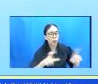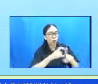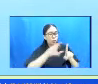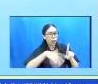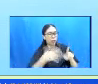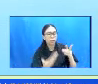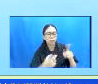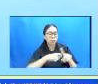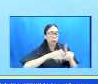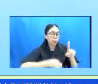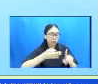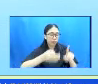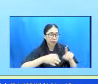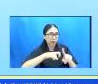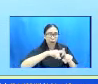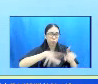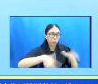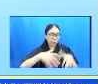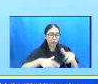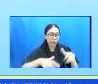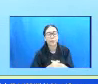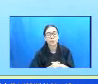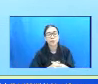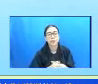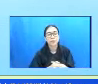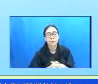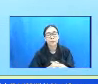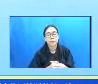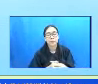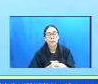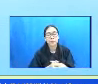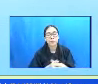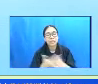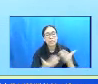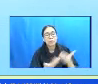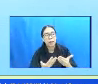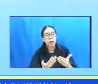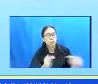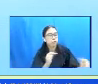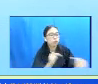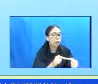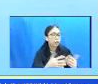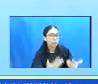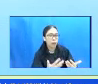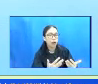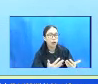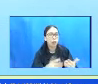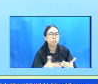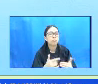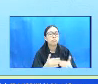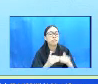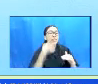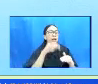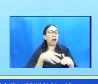connected, and to what extent there are things there that need to be improved to come to good solutions, or of course best